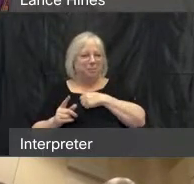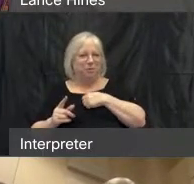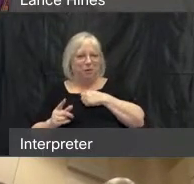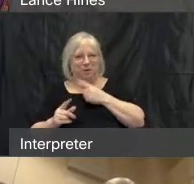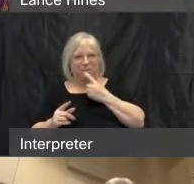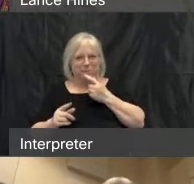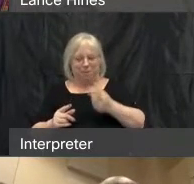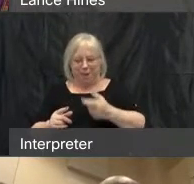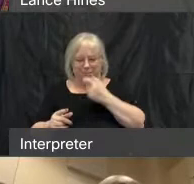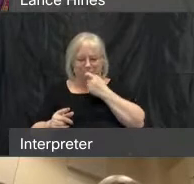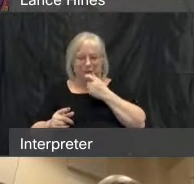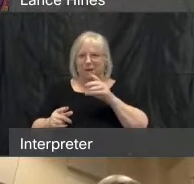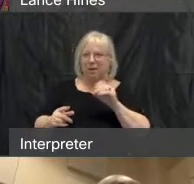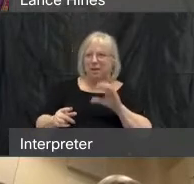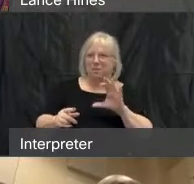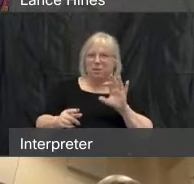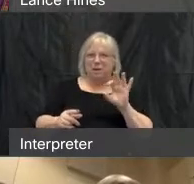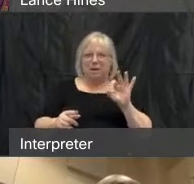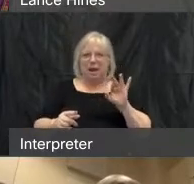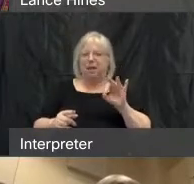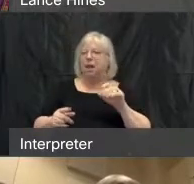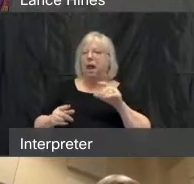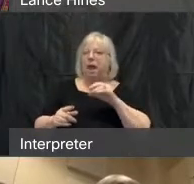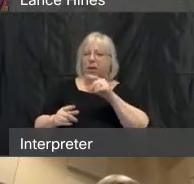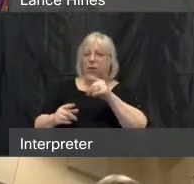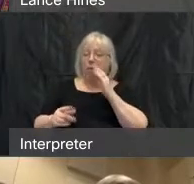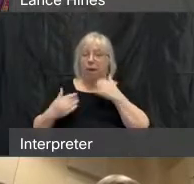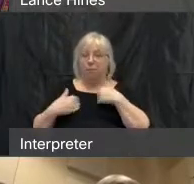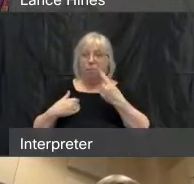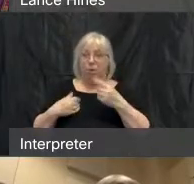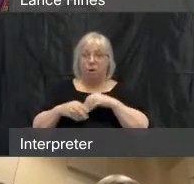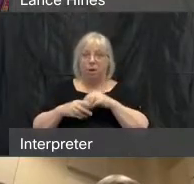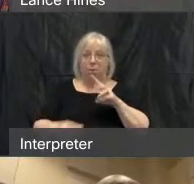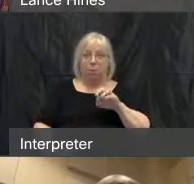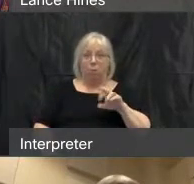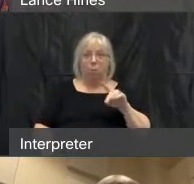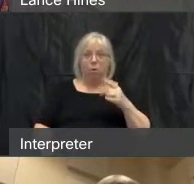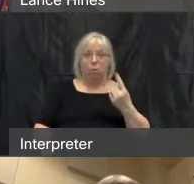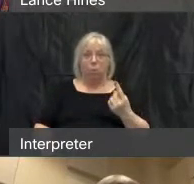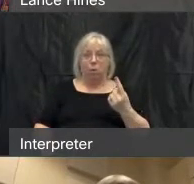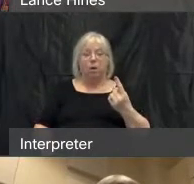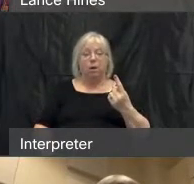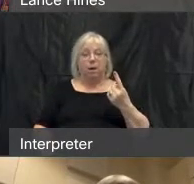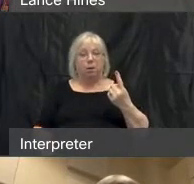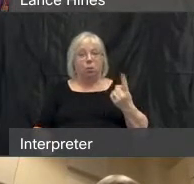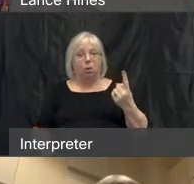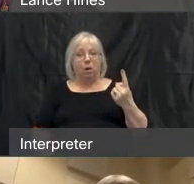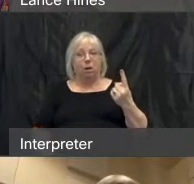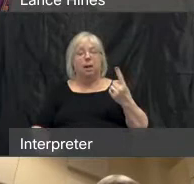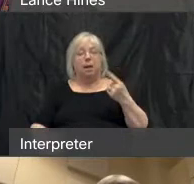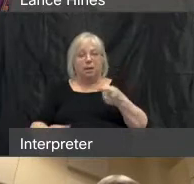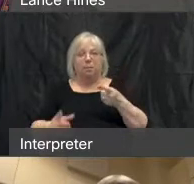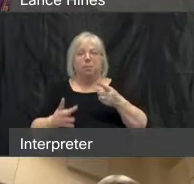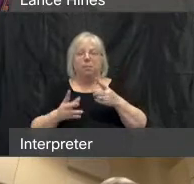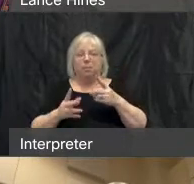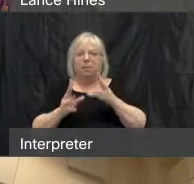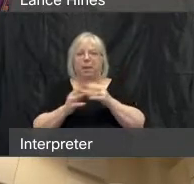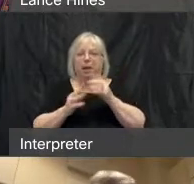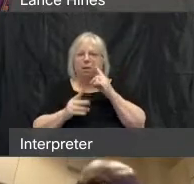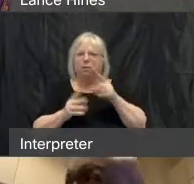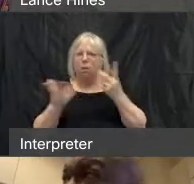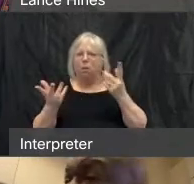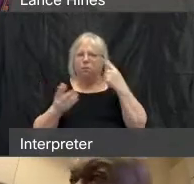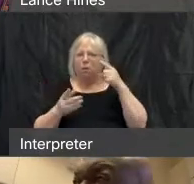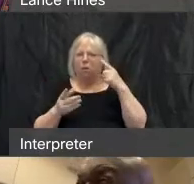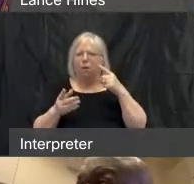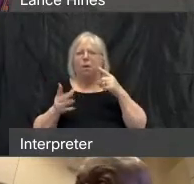December 9th. Yeah, and they'll have one in Ward 1. And these are to meet with the individuals in